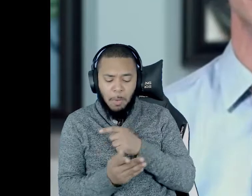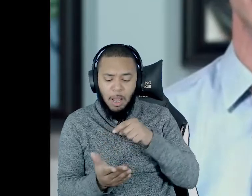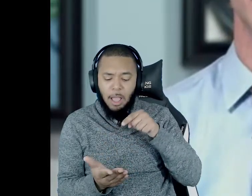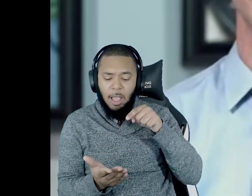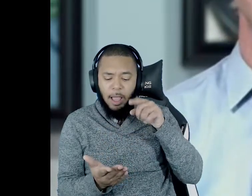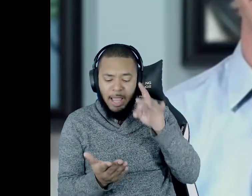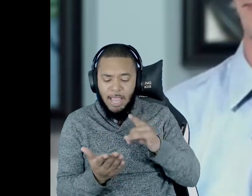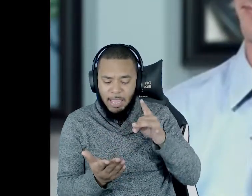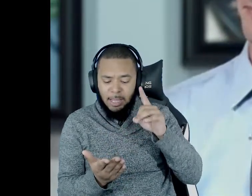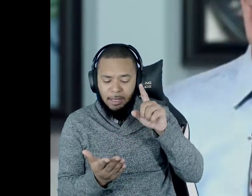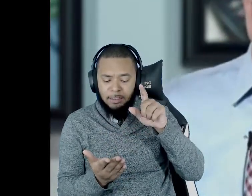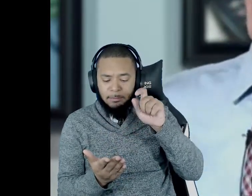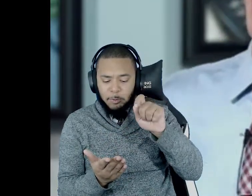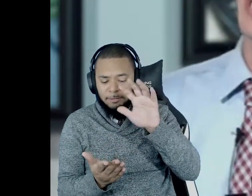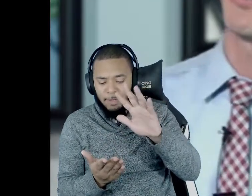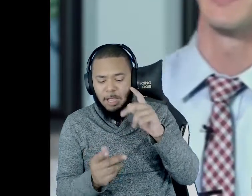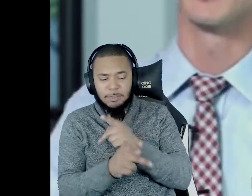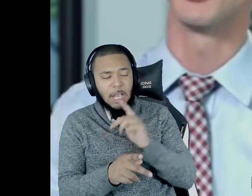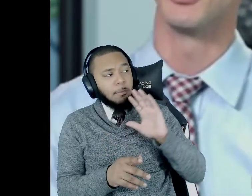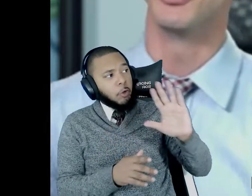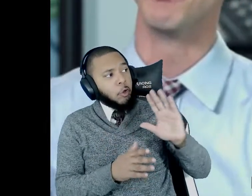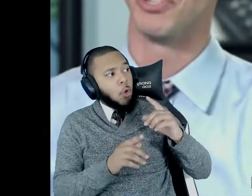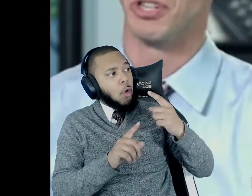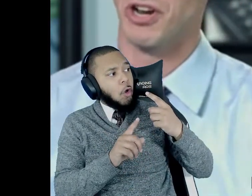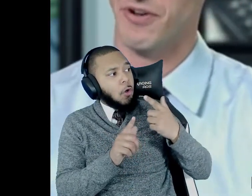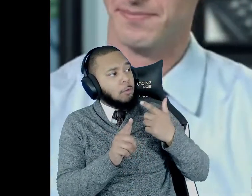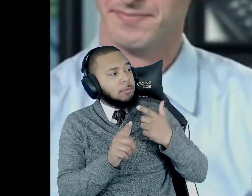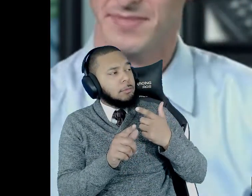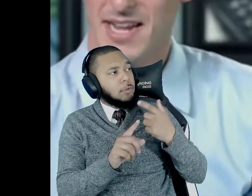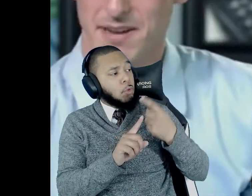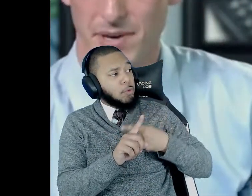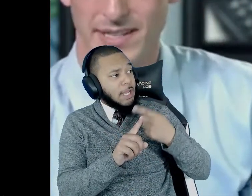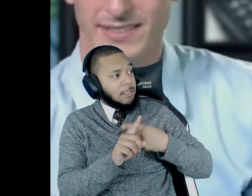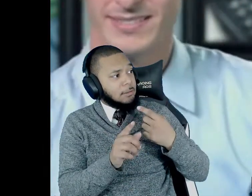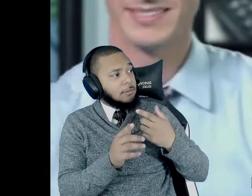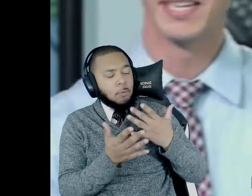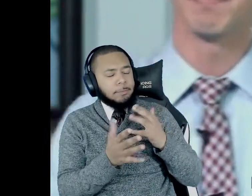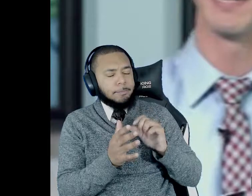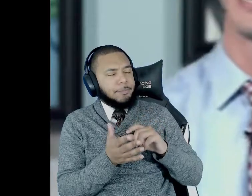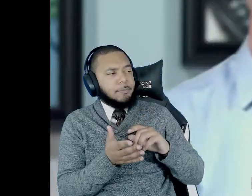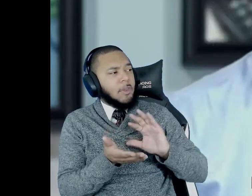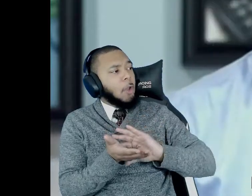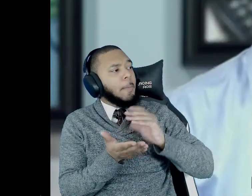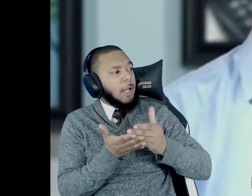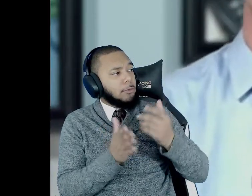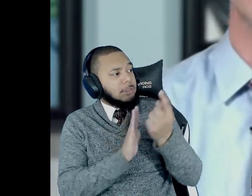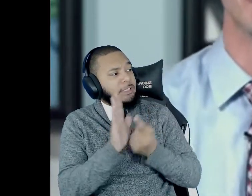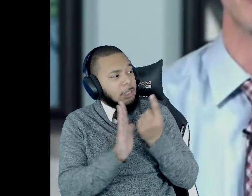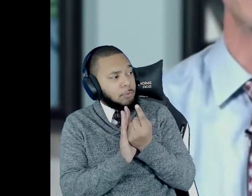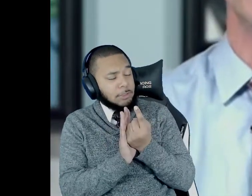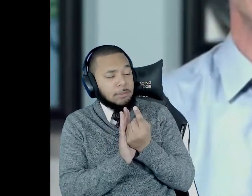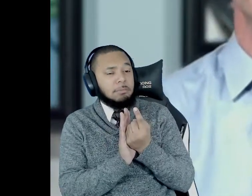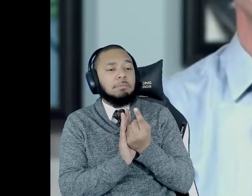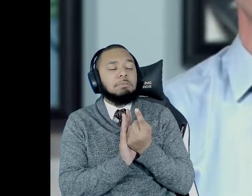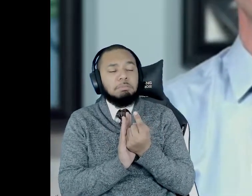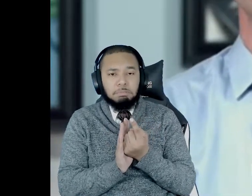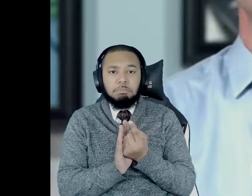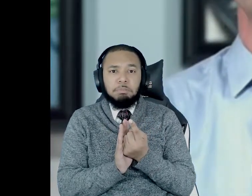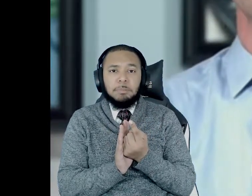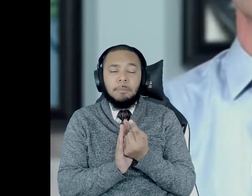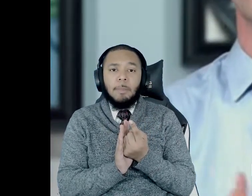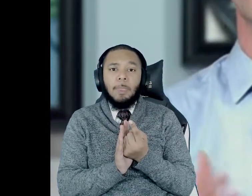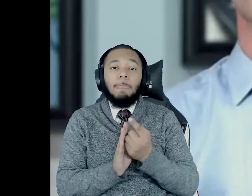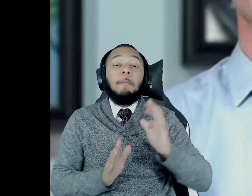on your paycheck. Now, that's how things used to go. But typically, that's not the case anymore.